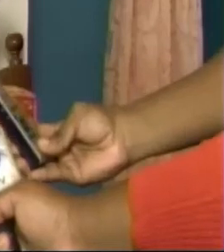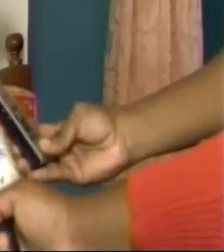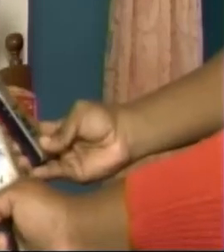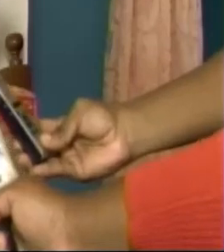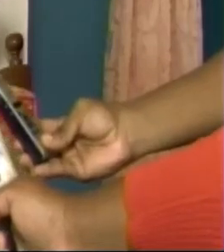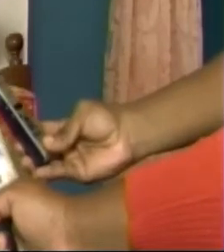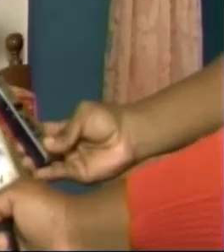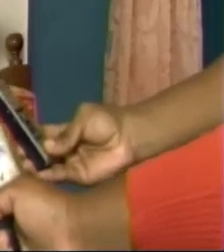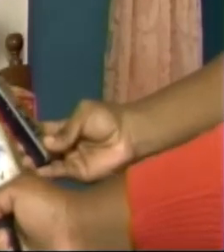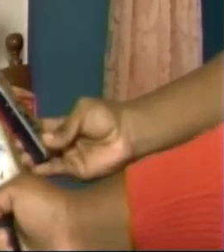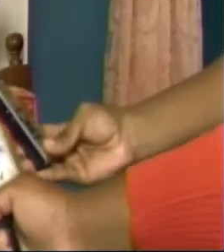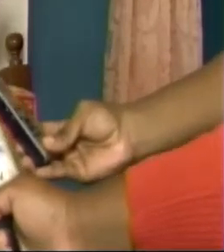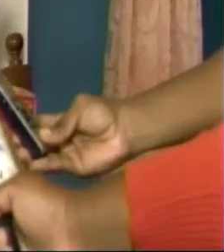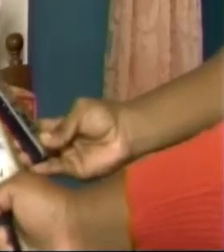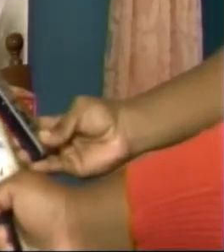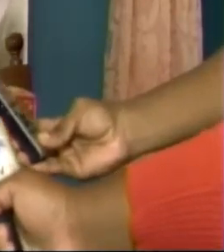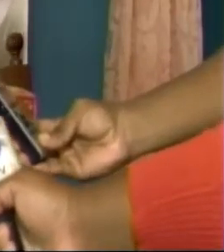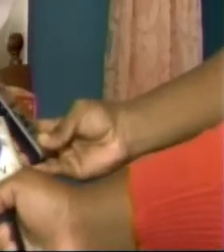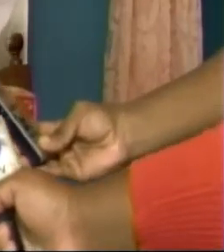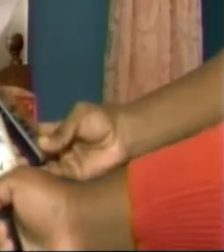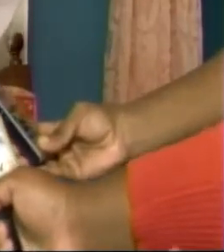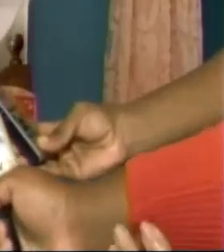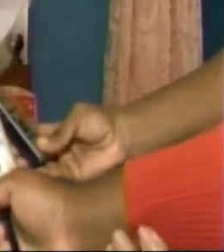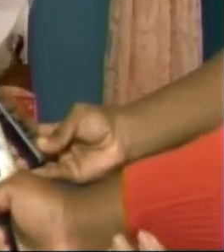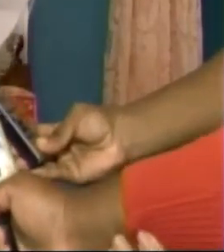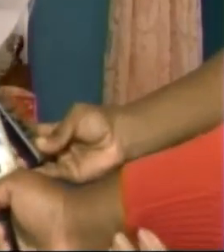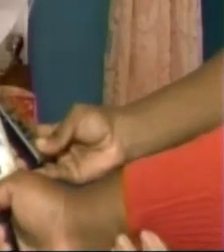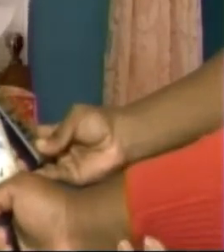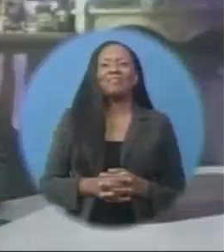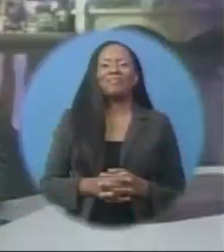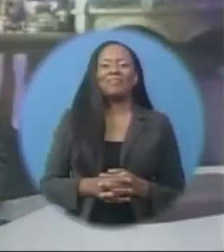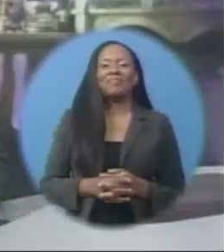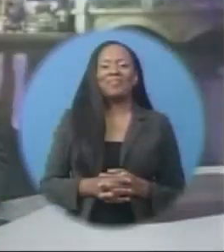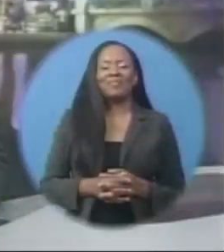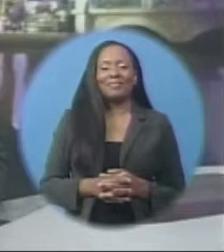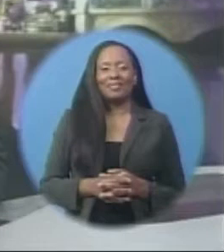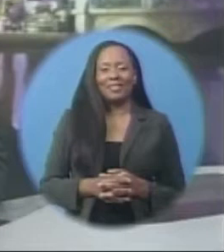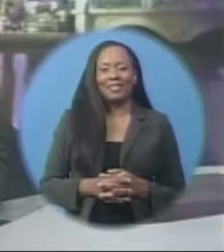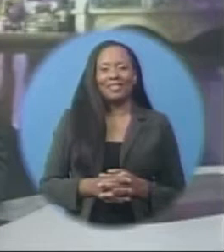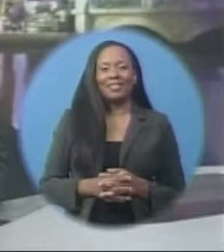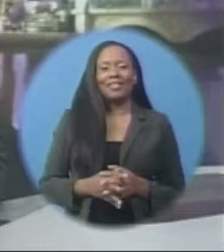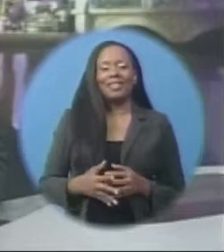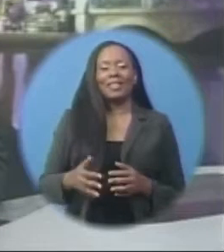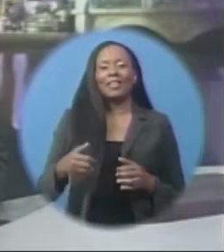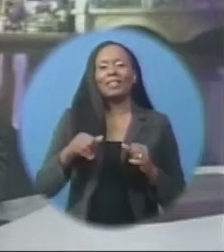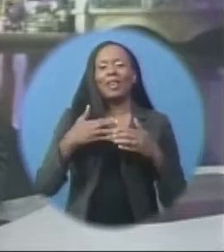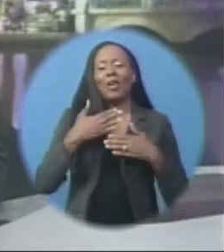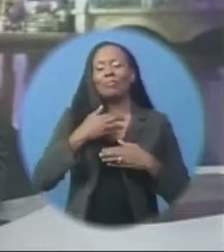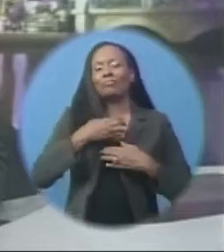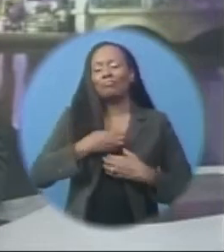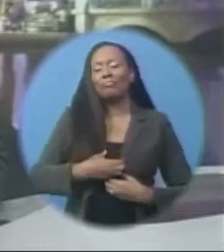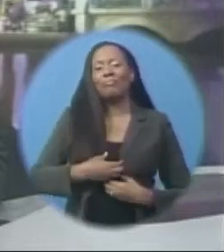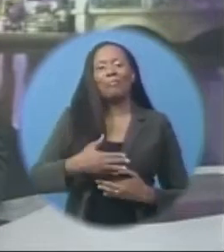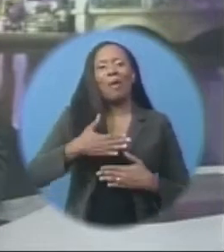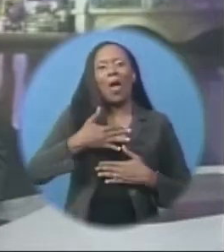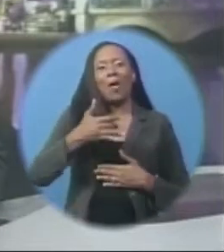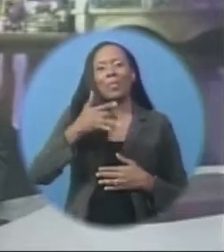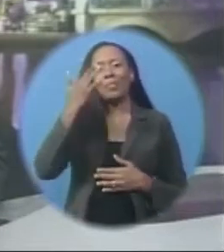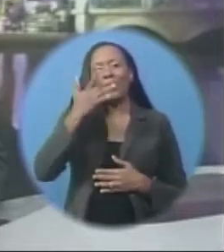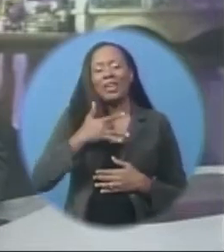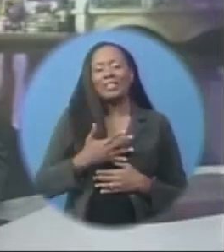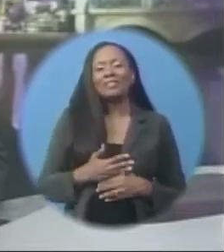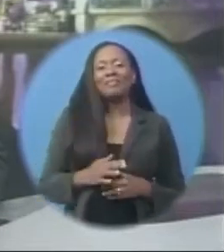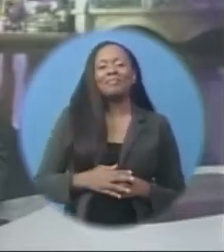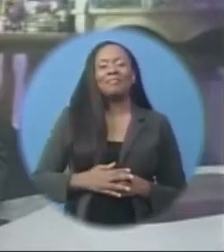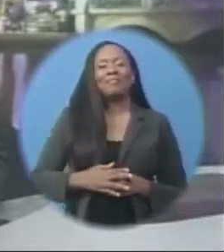thankful however life comes I want to make it to the hundred or more True words We also wish her a very happy birthday But still